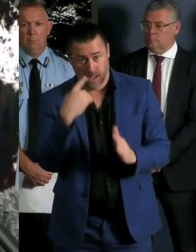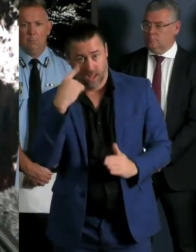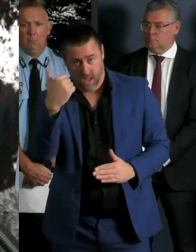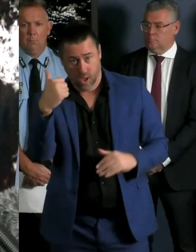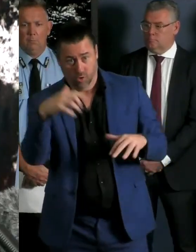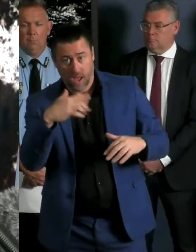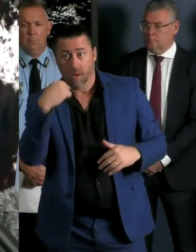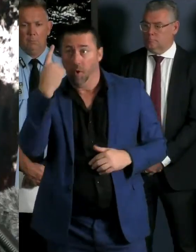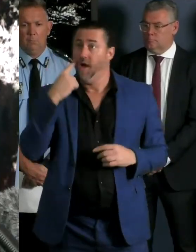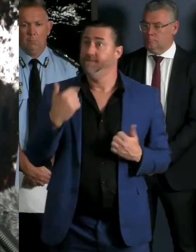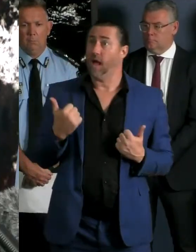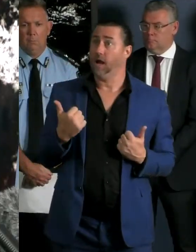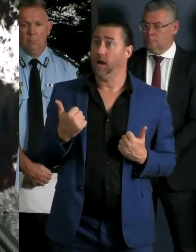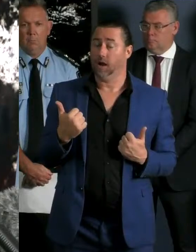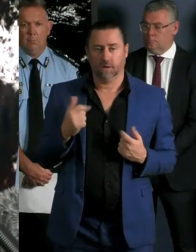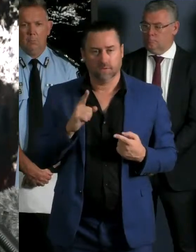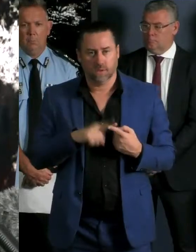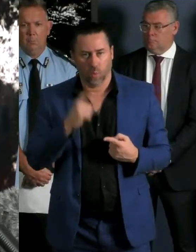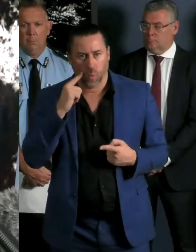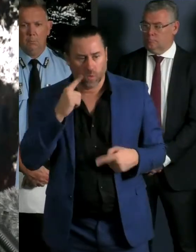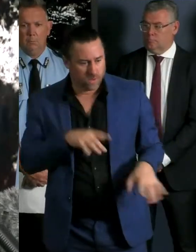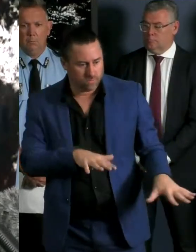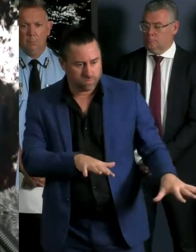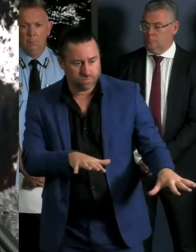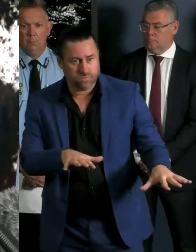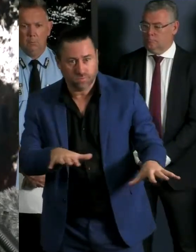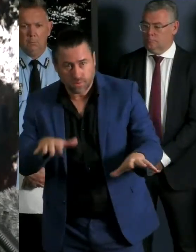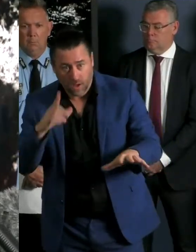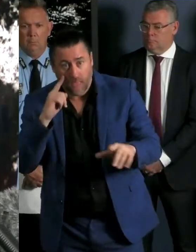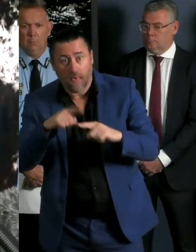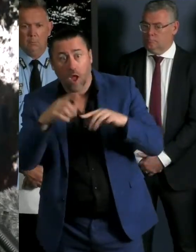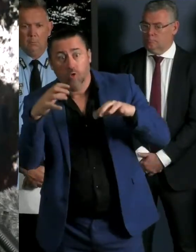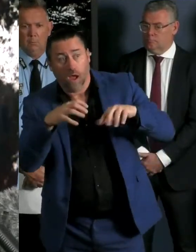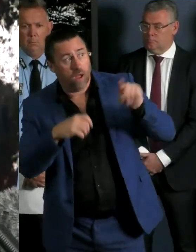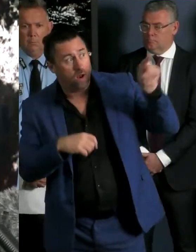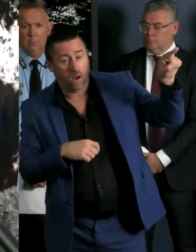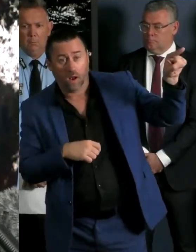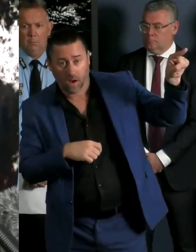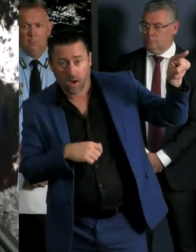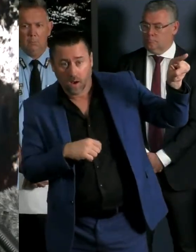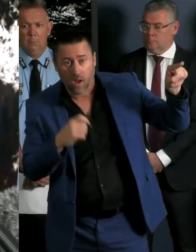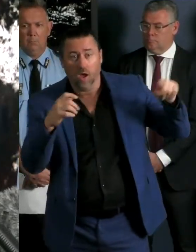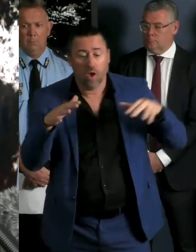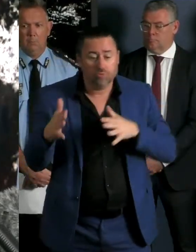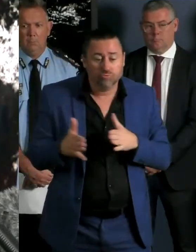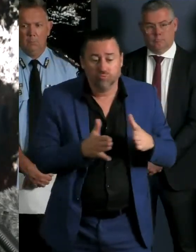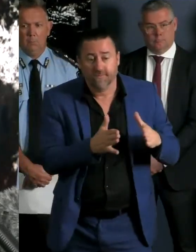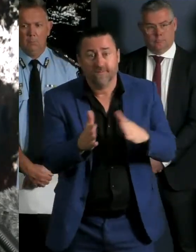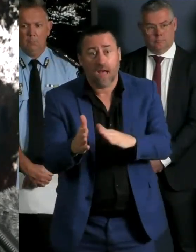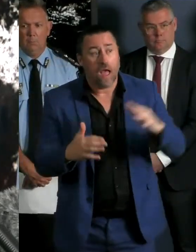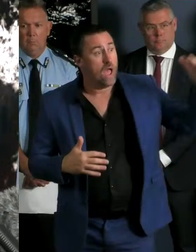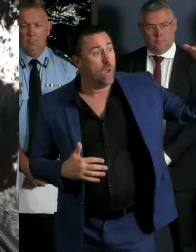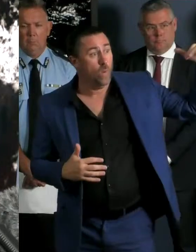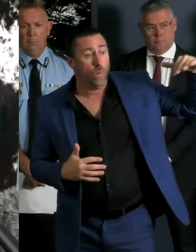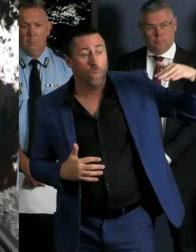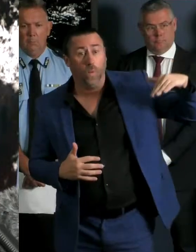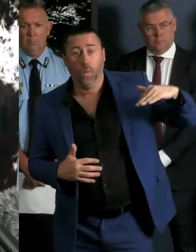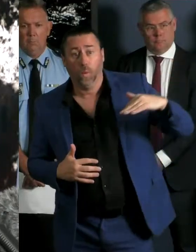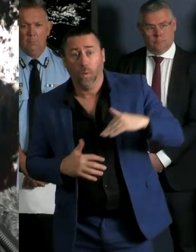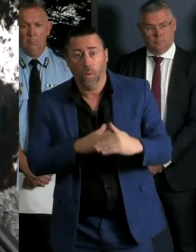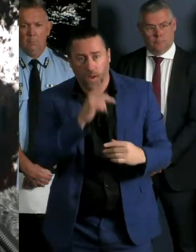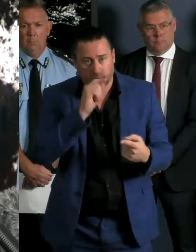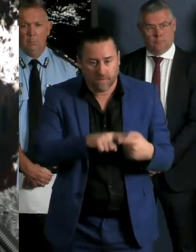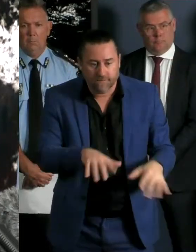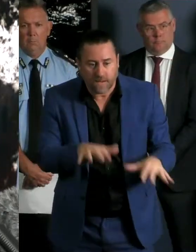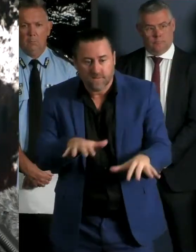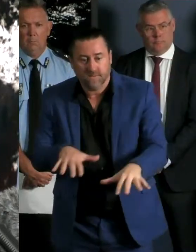So we are expecting the rainfall with this system to increase as this system system crosses, but then linger for a few